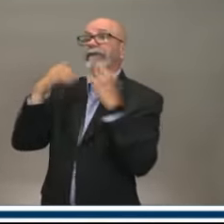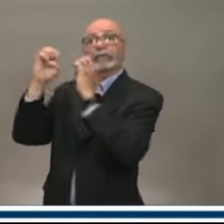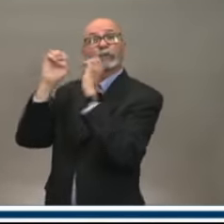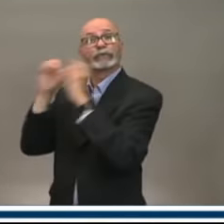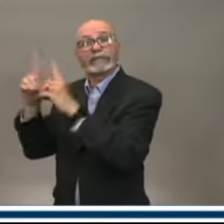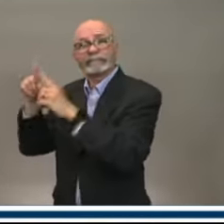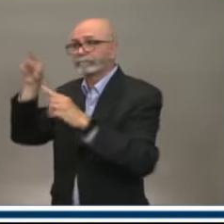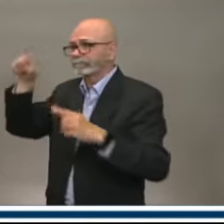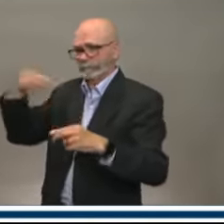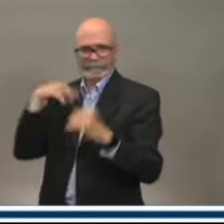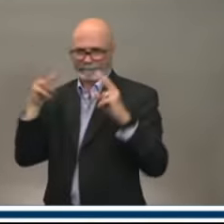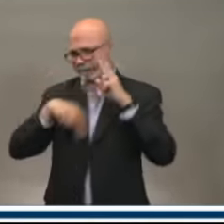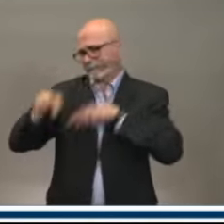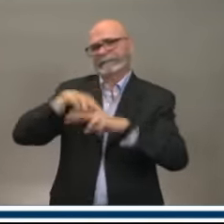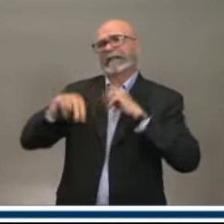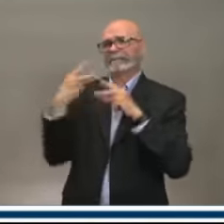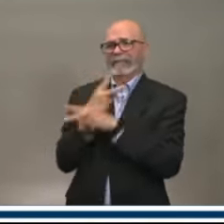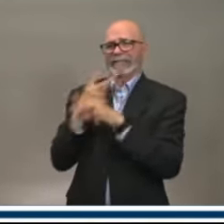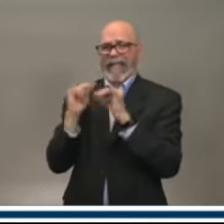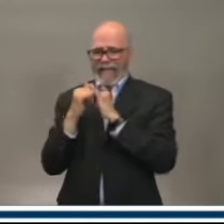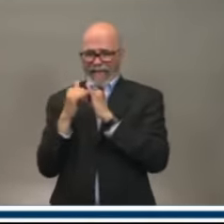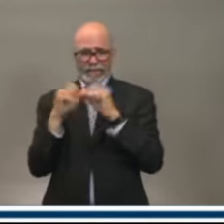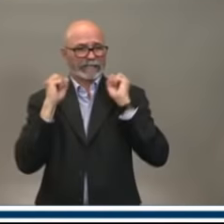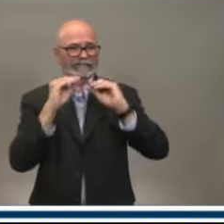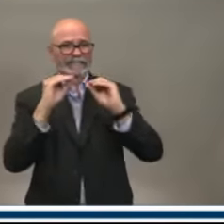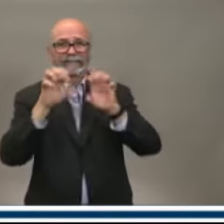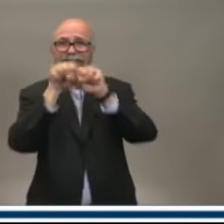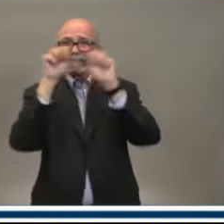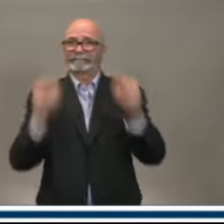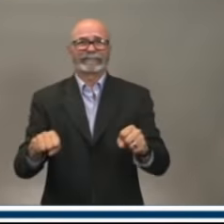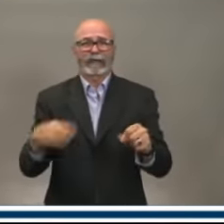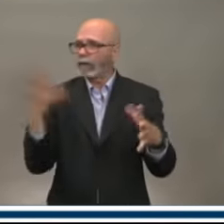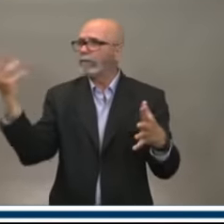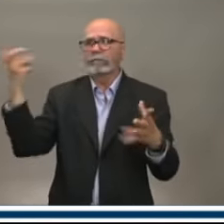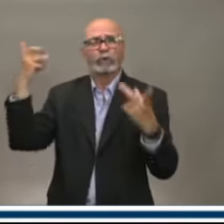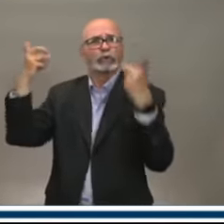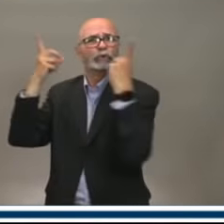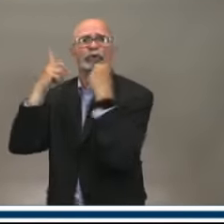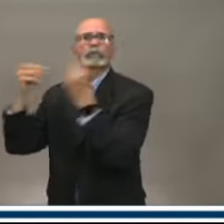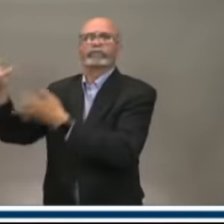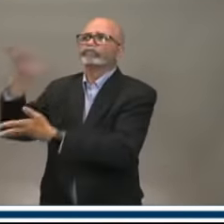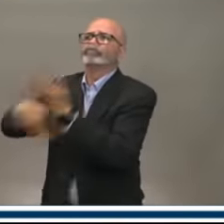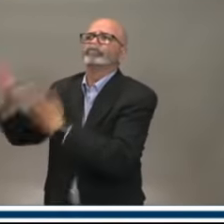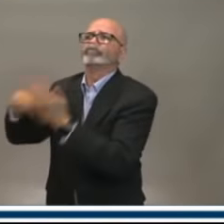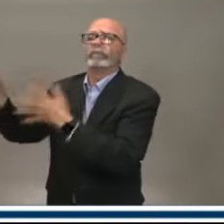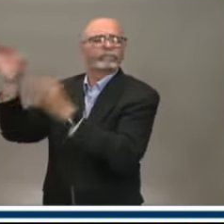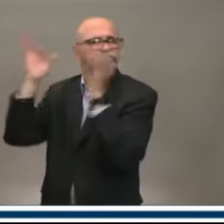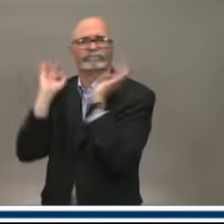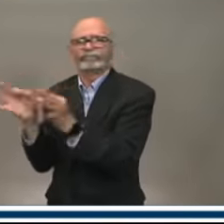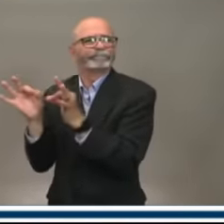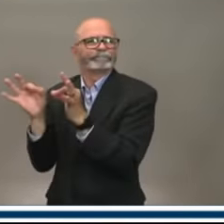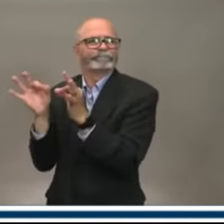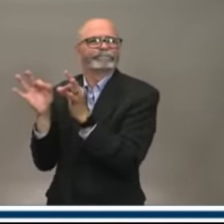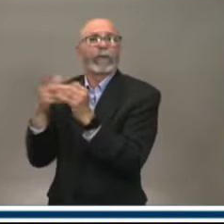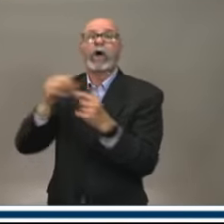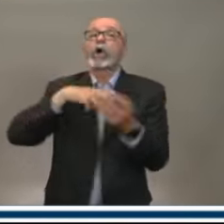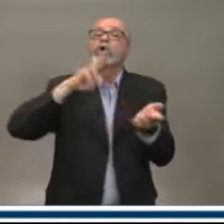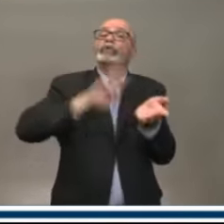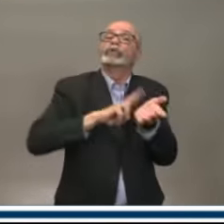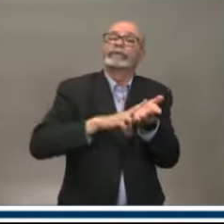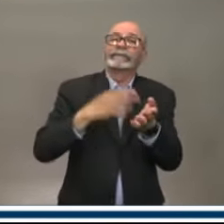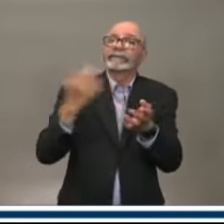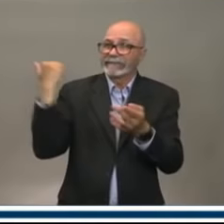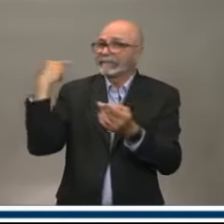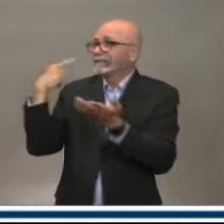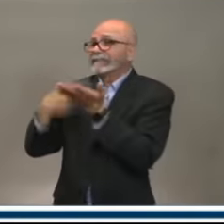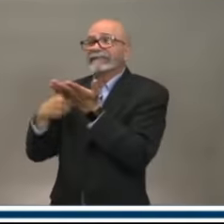public education system. I see the Nova Scotia Nurses Union today talking about PPE and wanting to have a conversation about that when we come